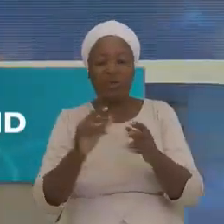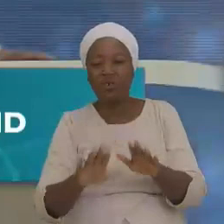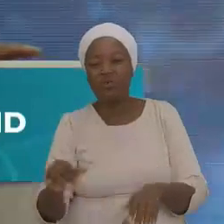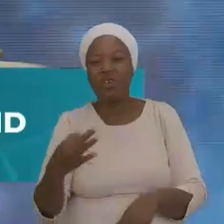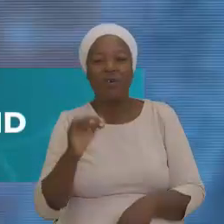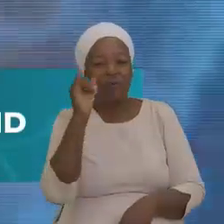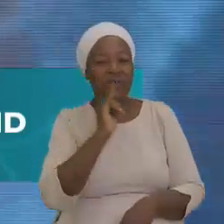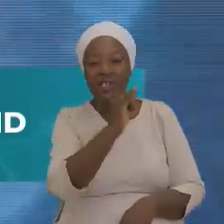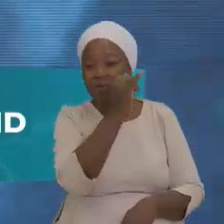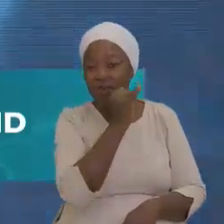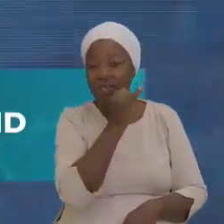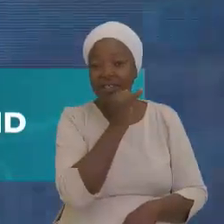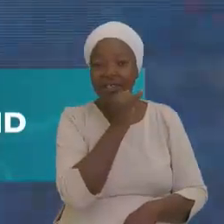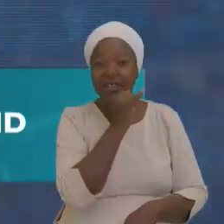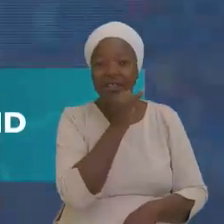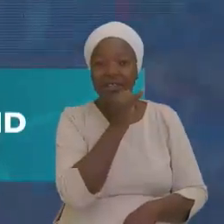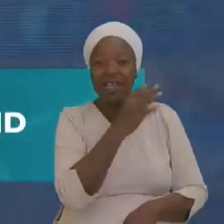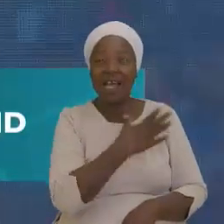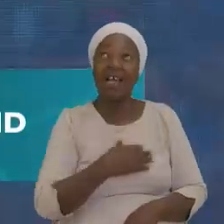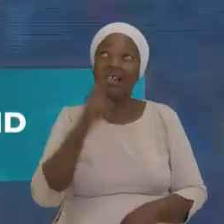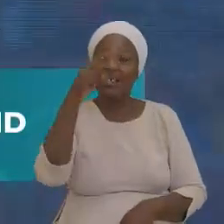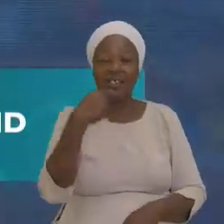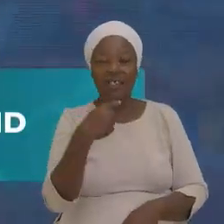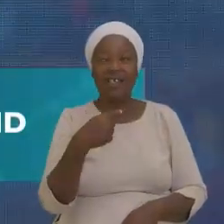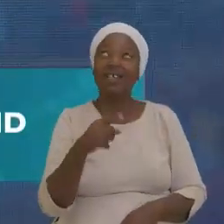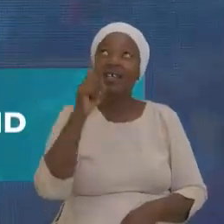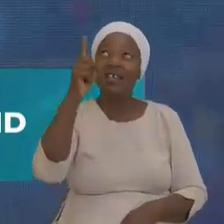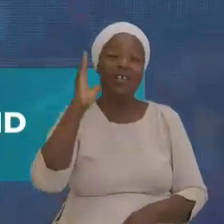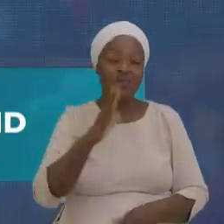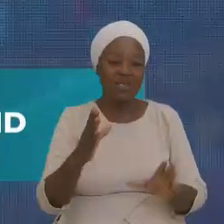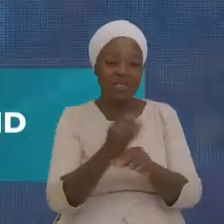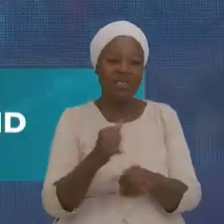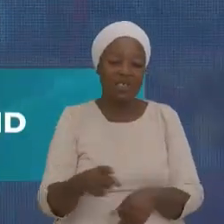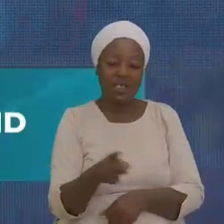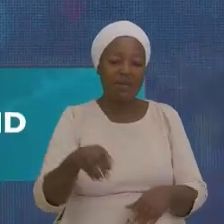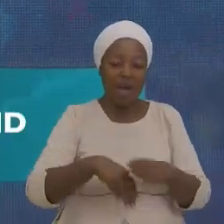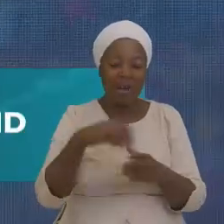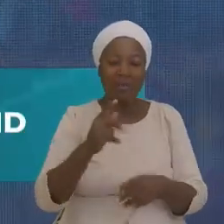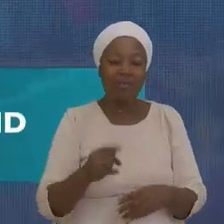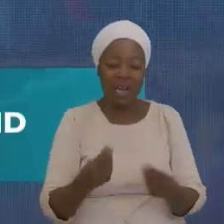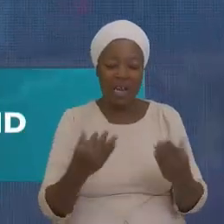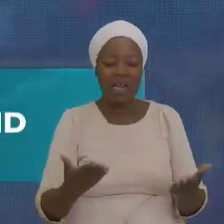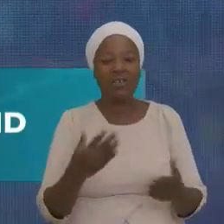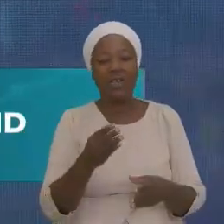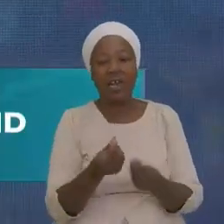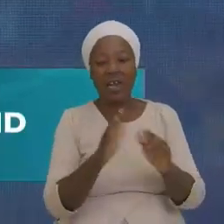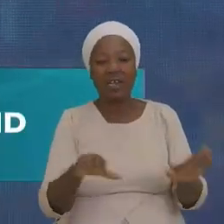Israel. And he said, he will take them out of the land of bondage,